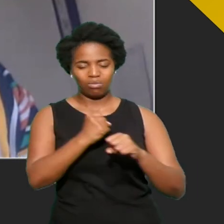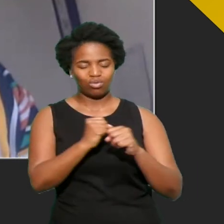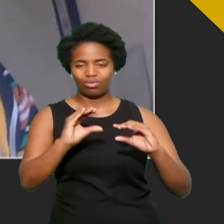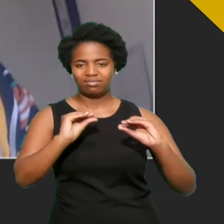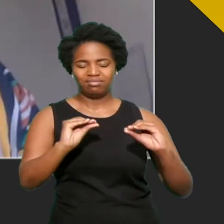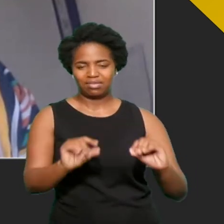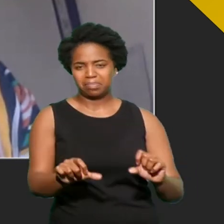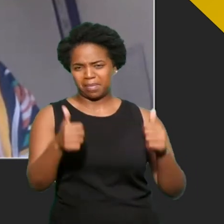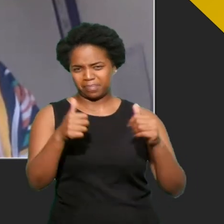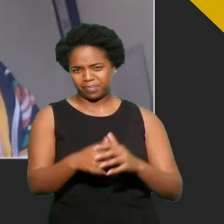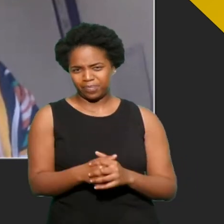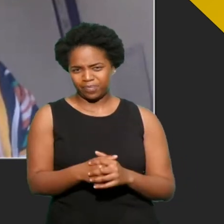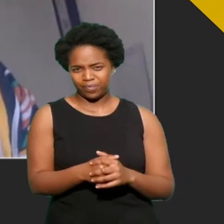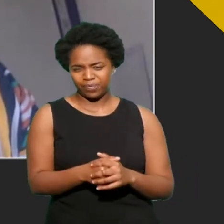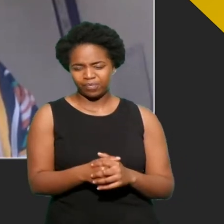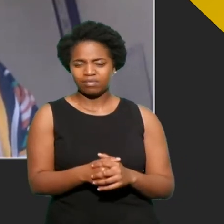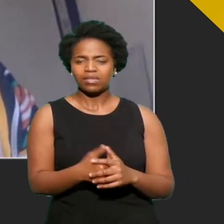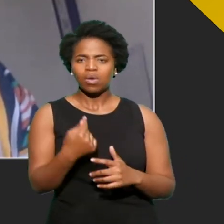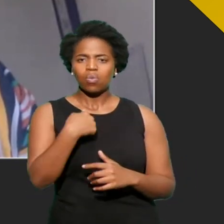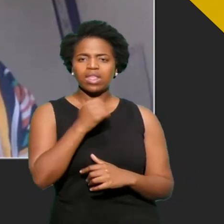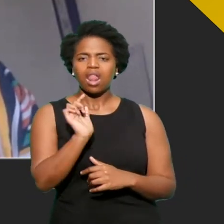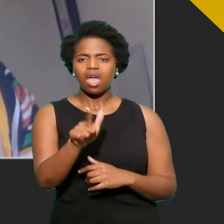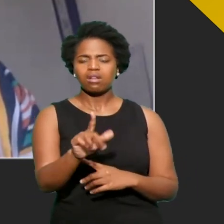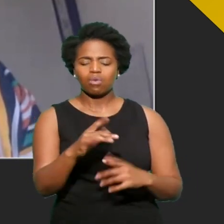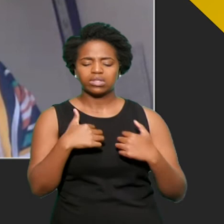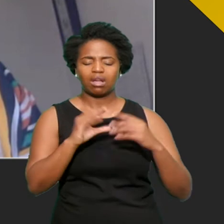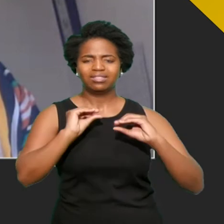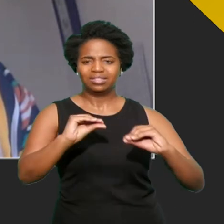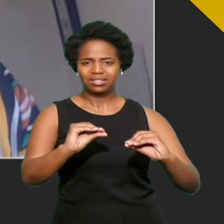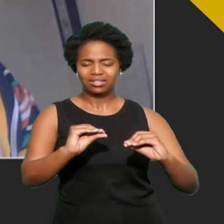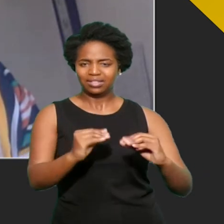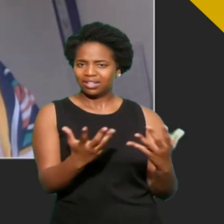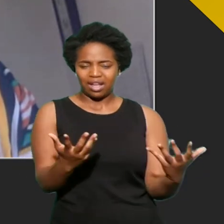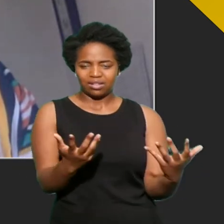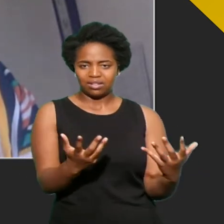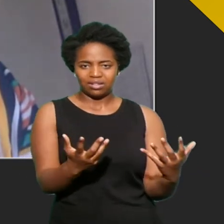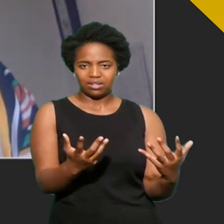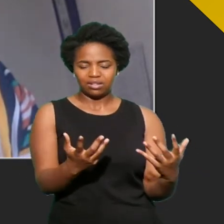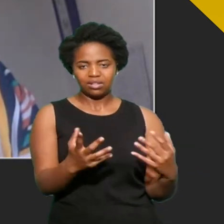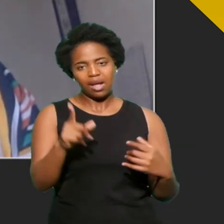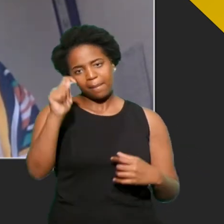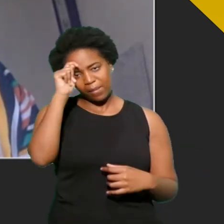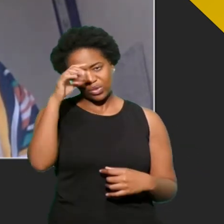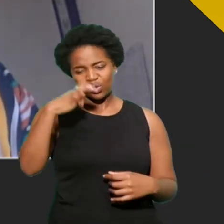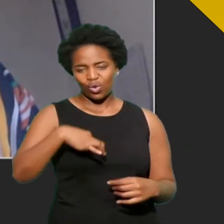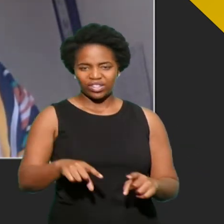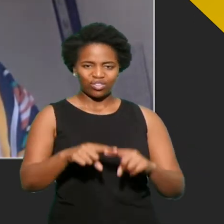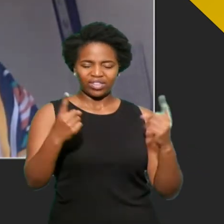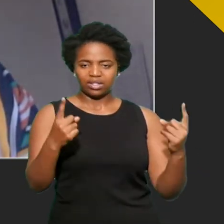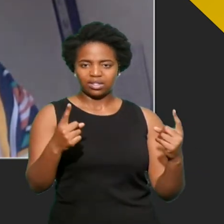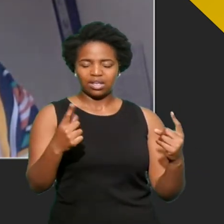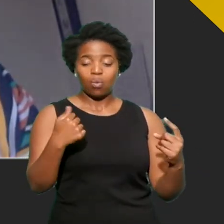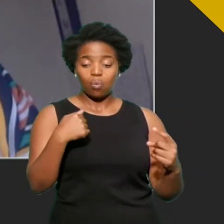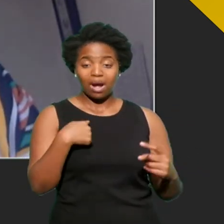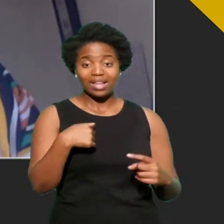against women. And because we leave it till late, then we run the risk that boys and girls will grow into young men